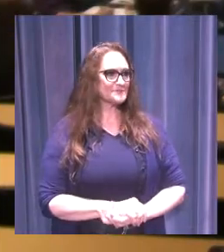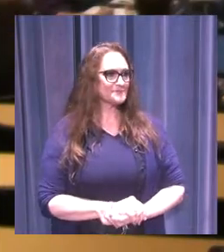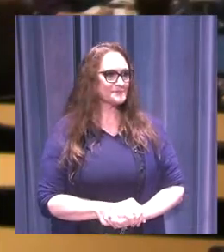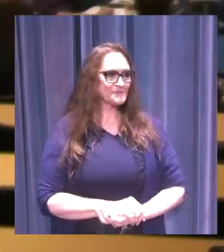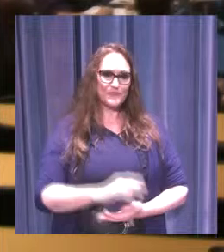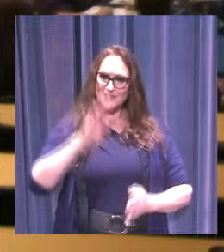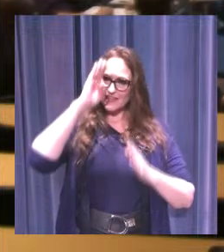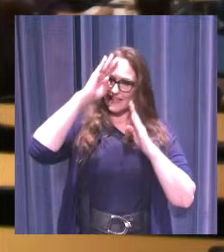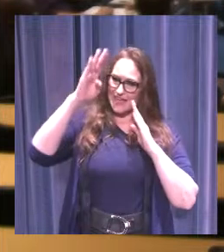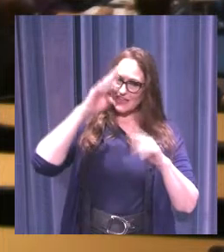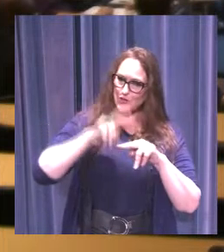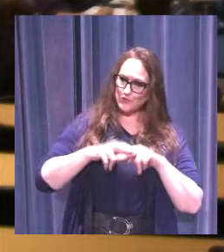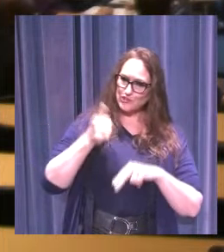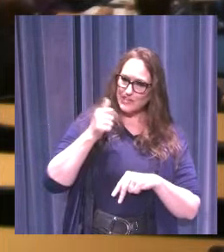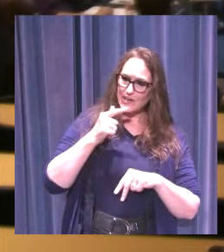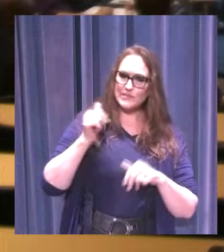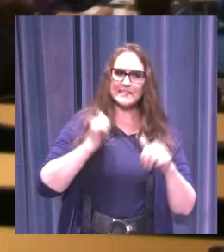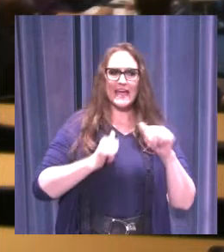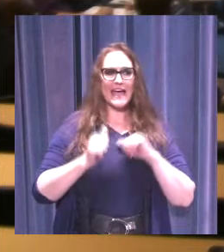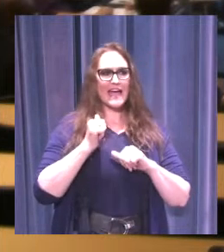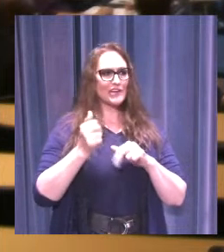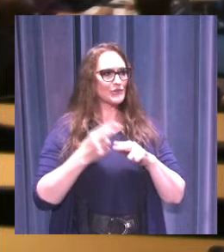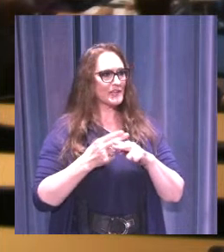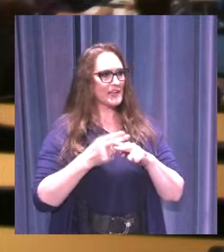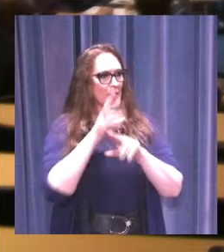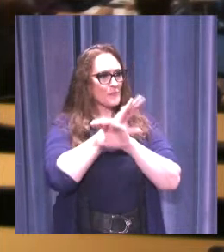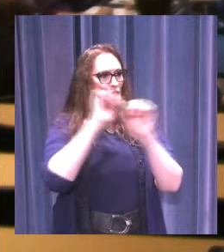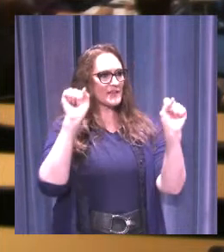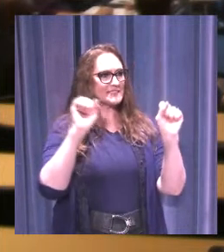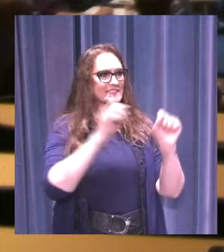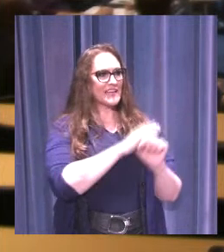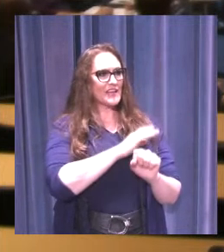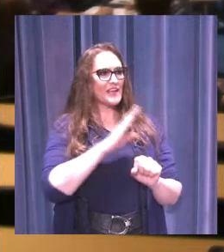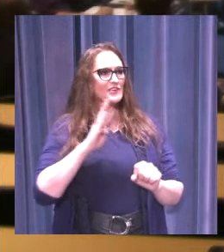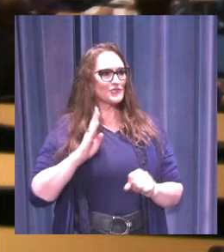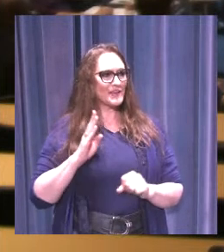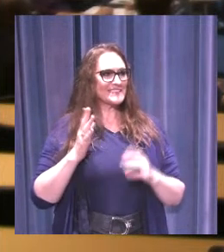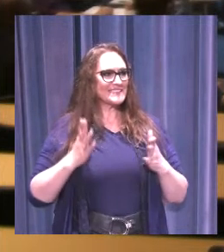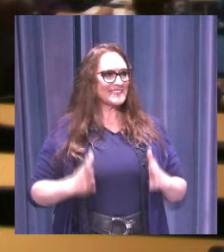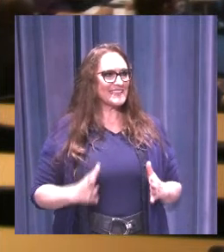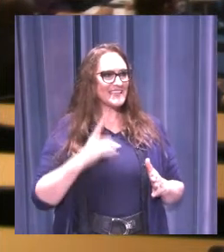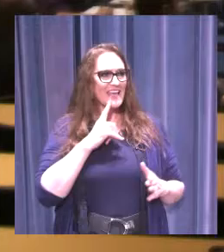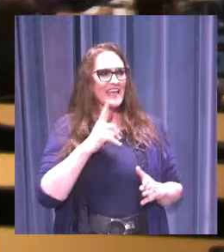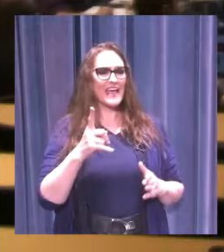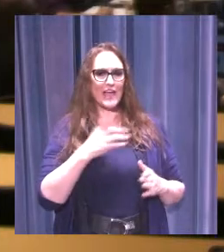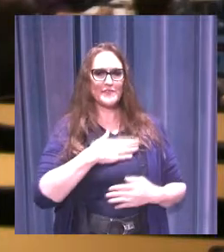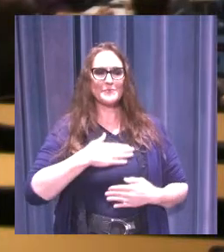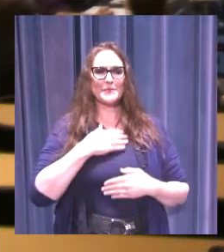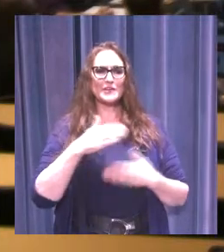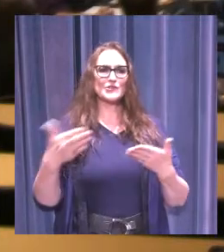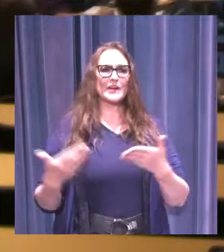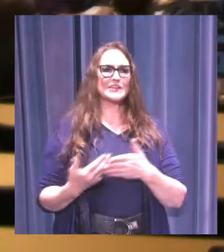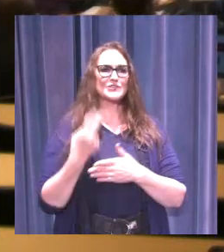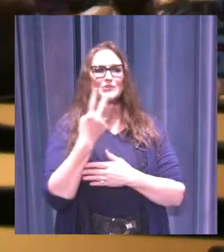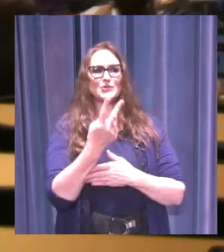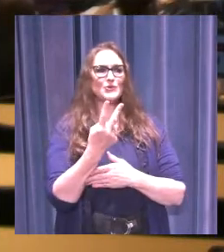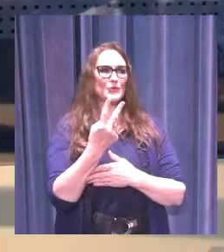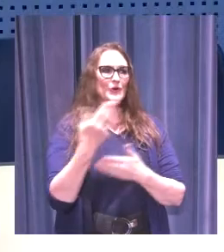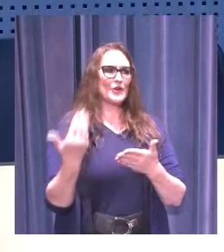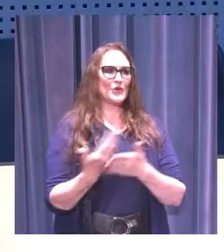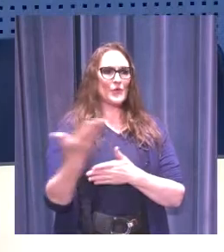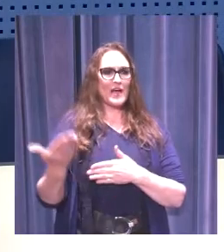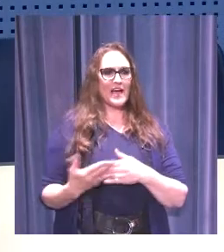Hello, Chair, Acting Interim President and Trustees. I have the pleasure of introducing 2 new hires since our last